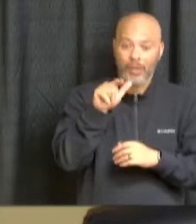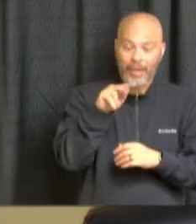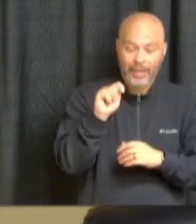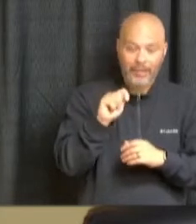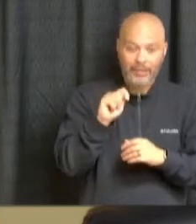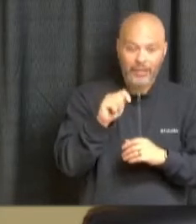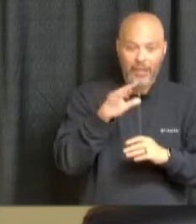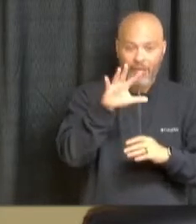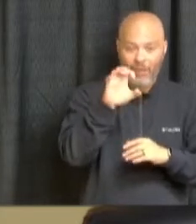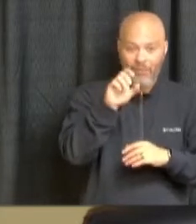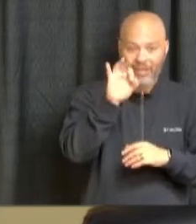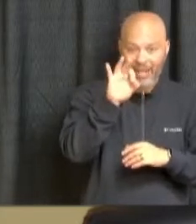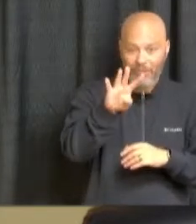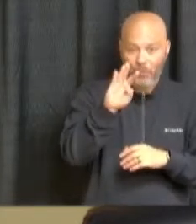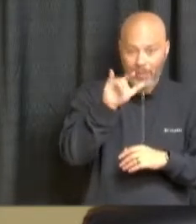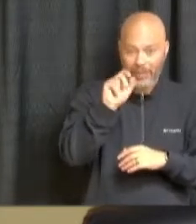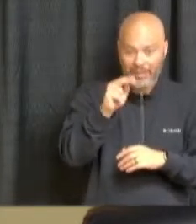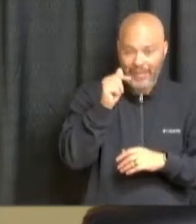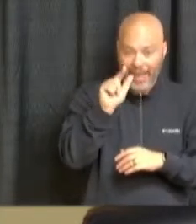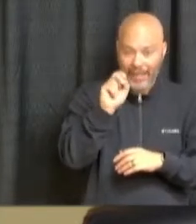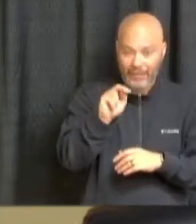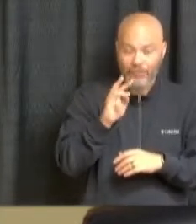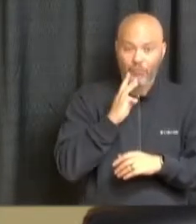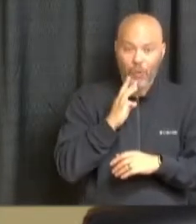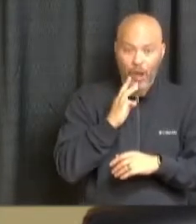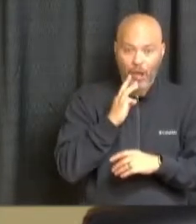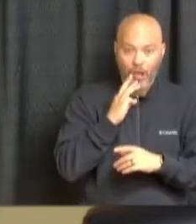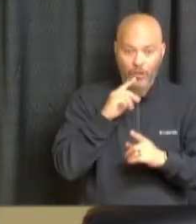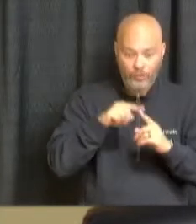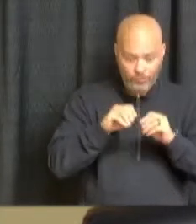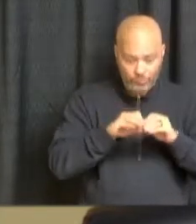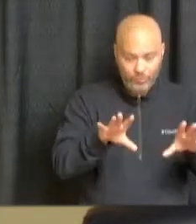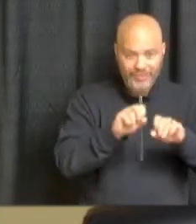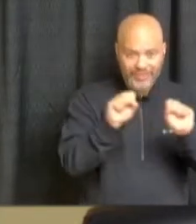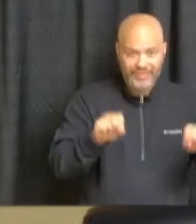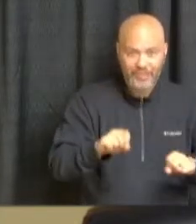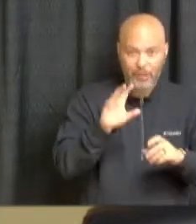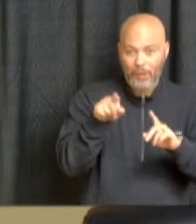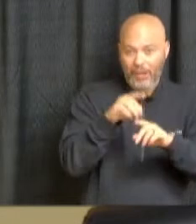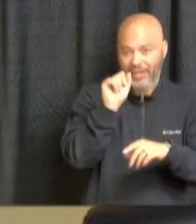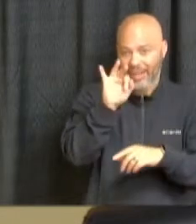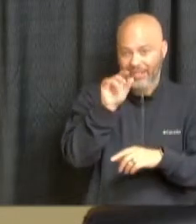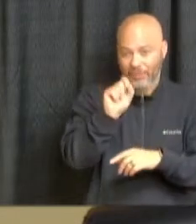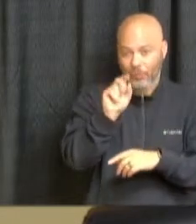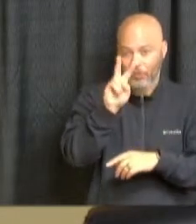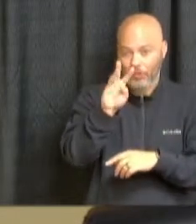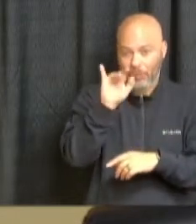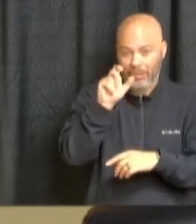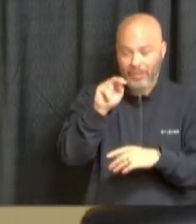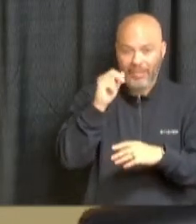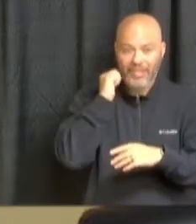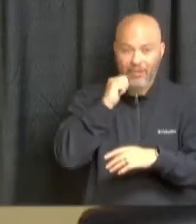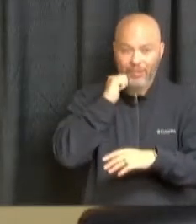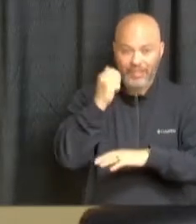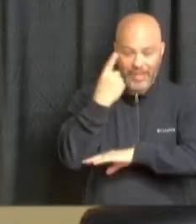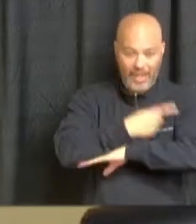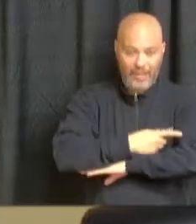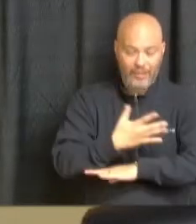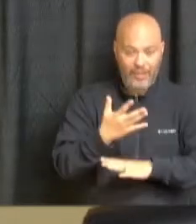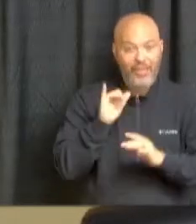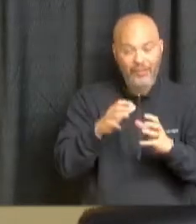pumped 594 million gallons of treated water into the system, averaging 19.2 million gallons per day. That's a lot of